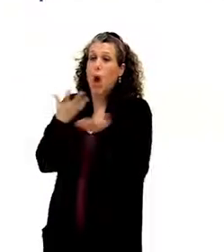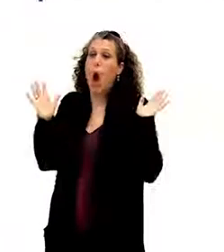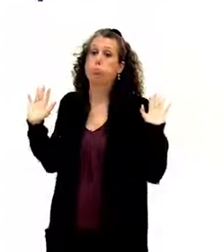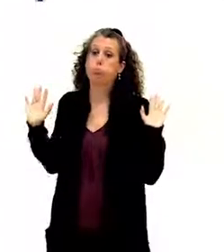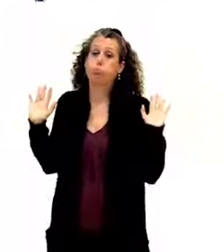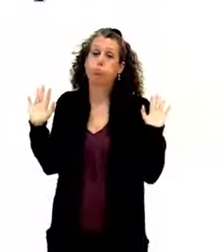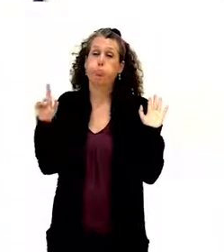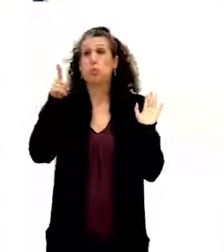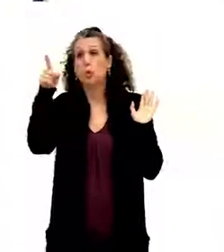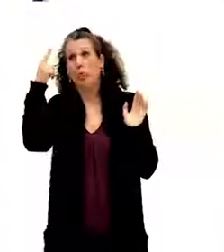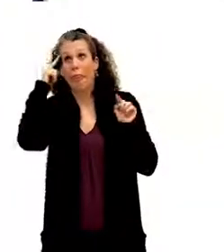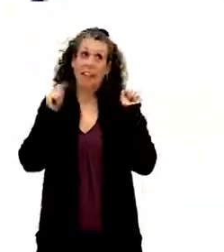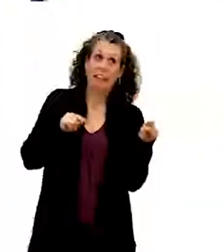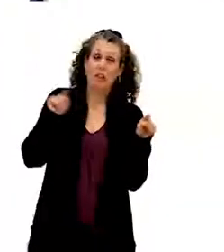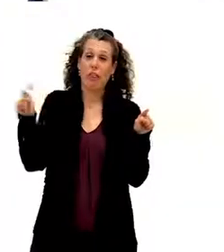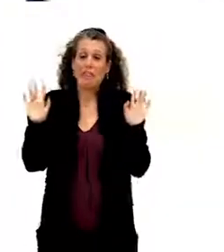which one you believe.